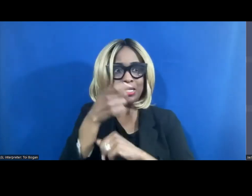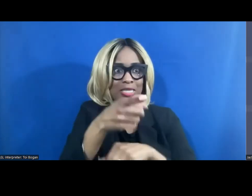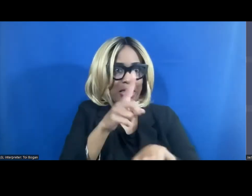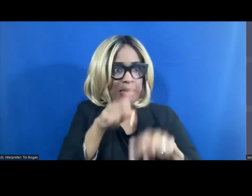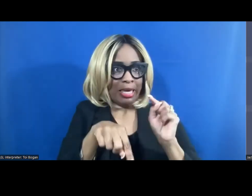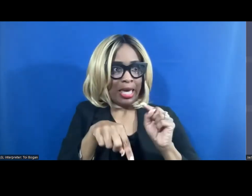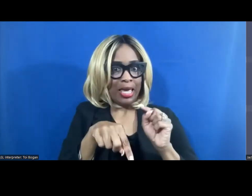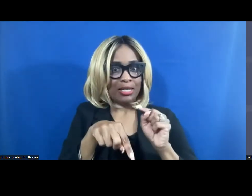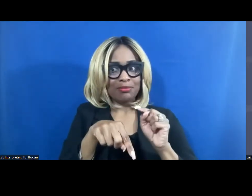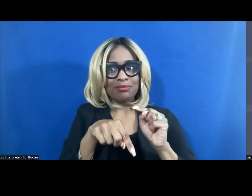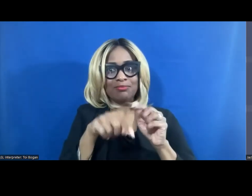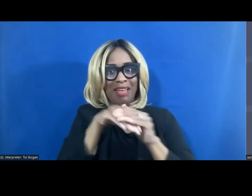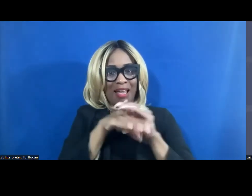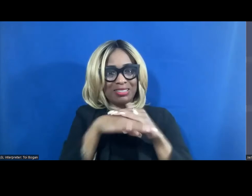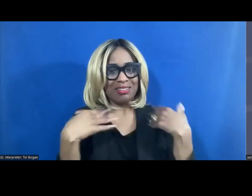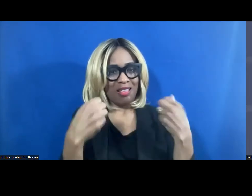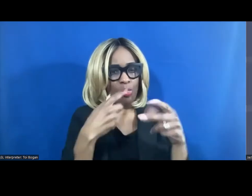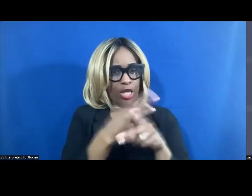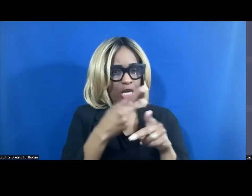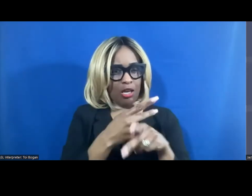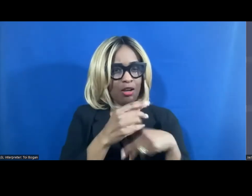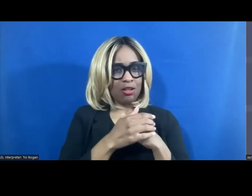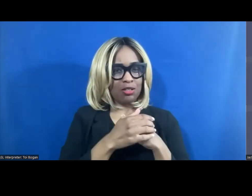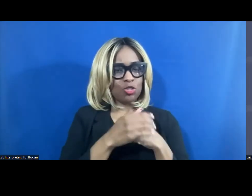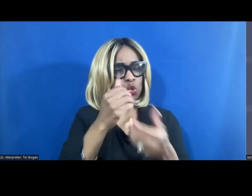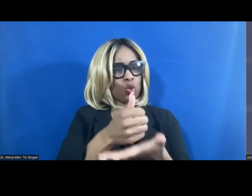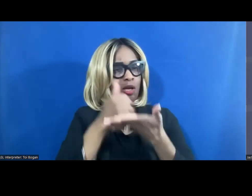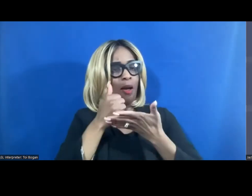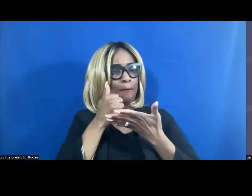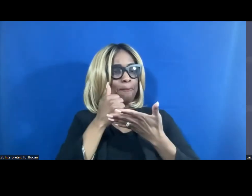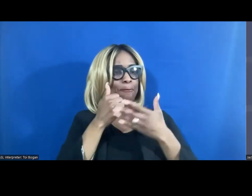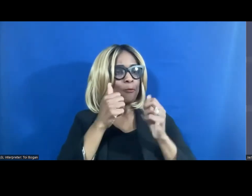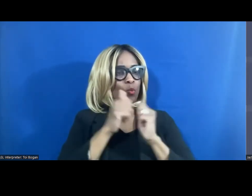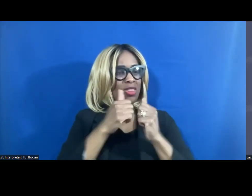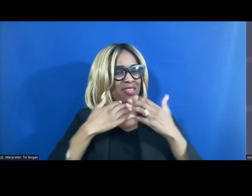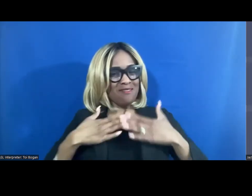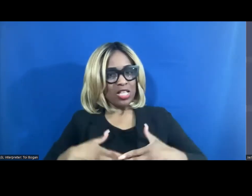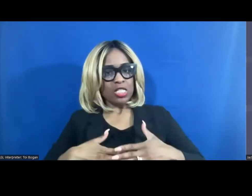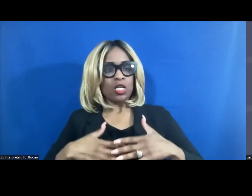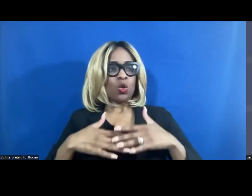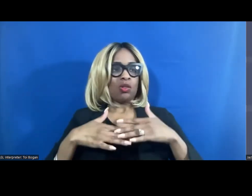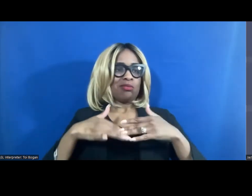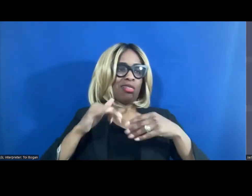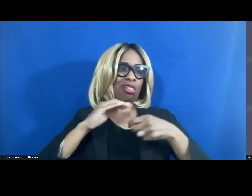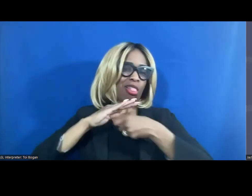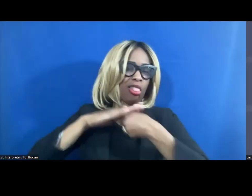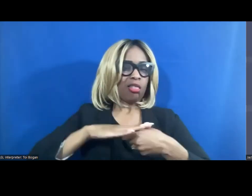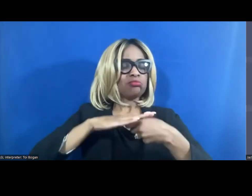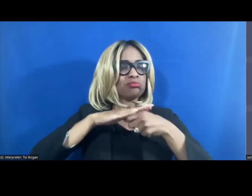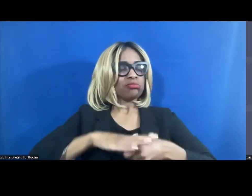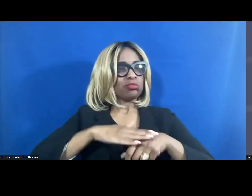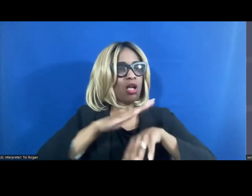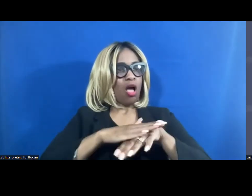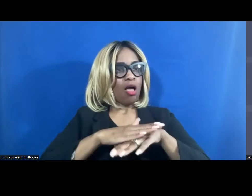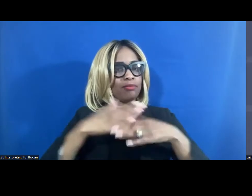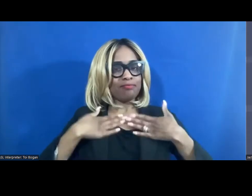to, maybe access healthcare in a way to help them cope with the physical toll that the work can take on your